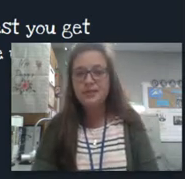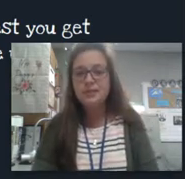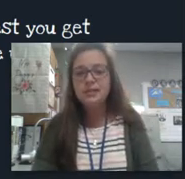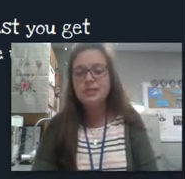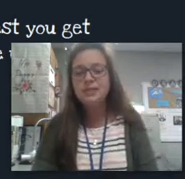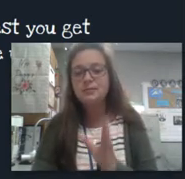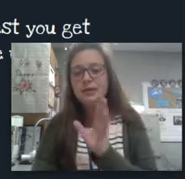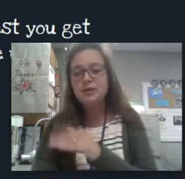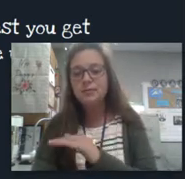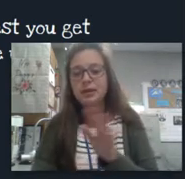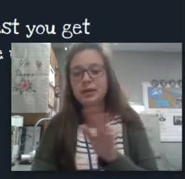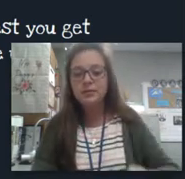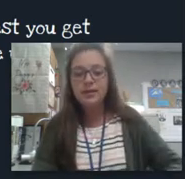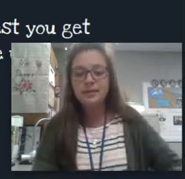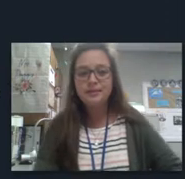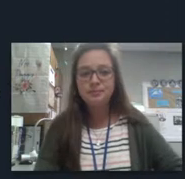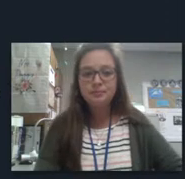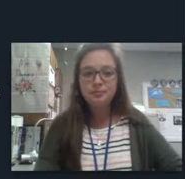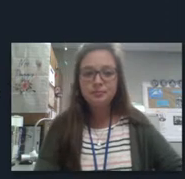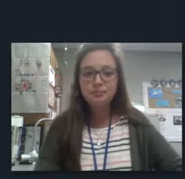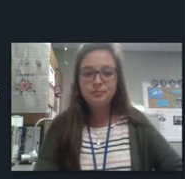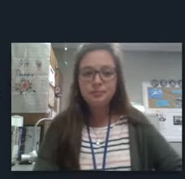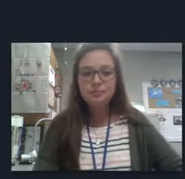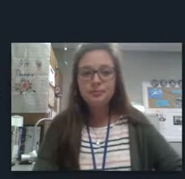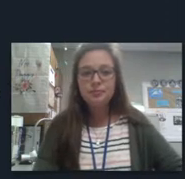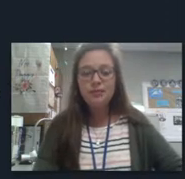in the sentence. It needs to be near the beginning or near the end.